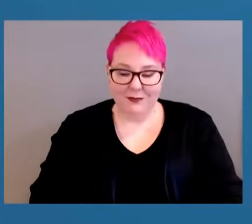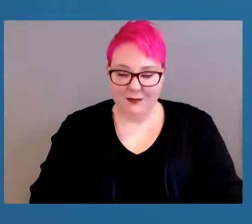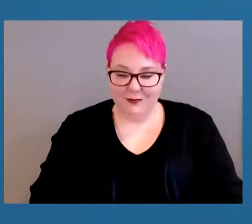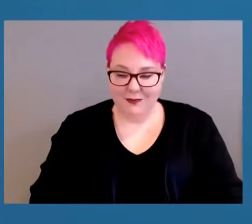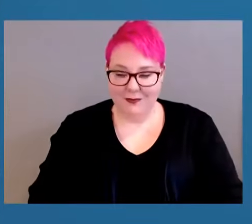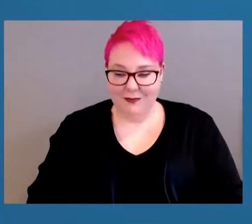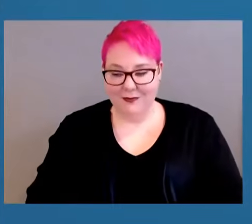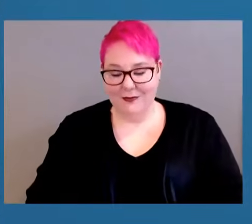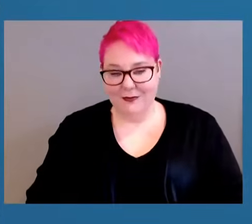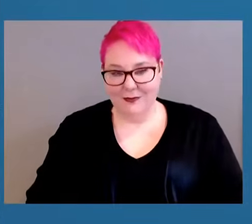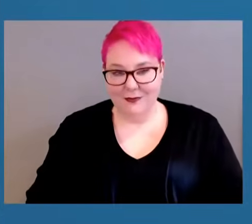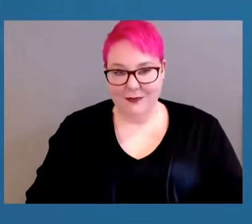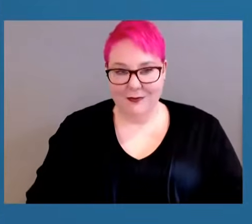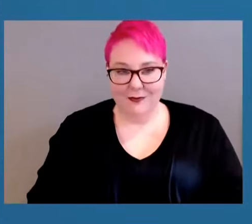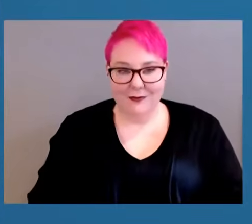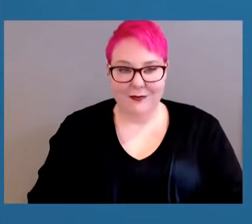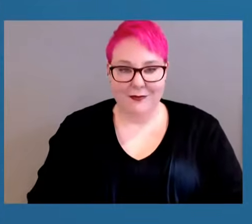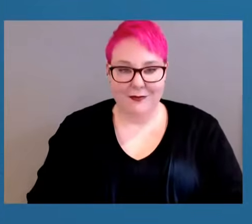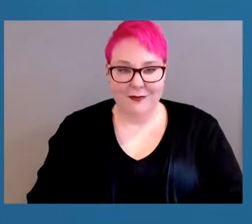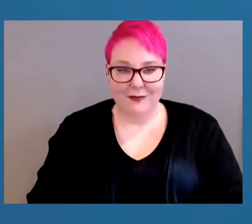you. Yeah, of course. I guess okay. Yeah.